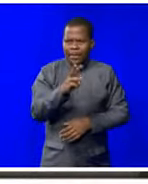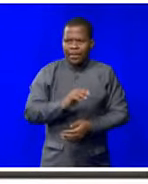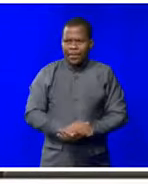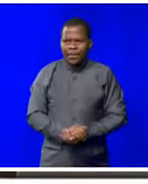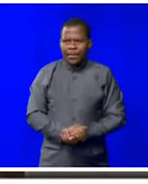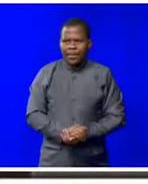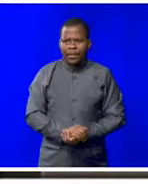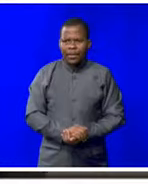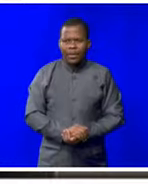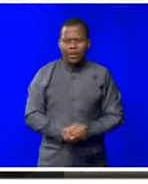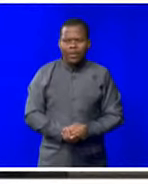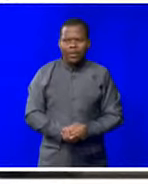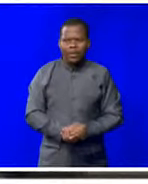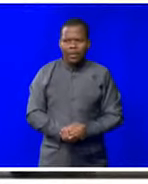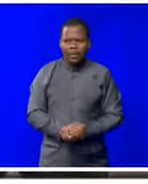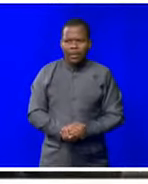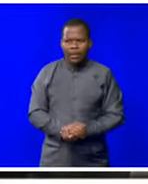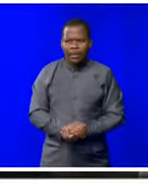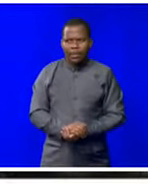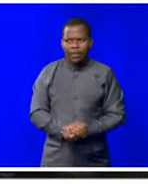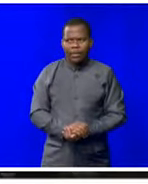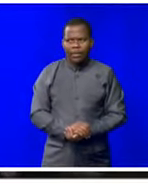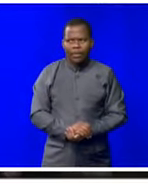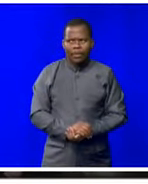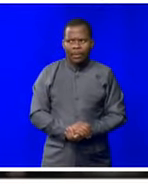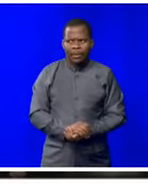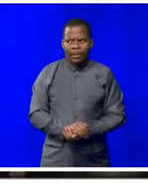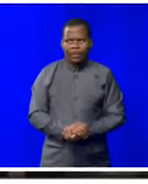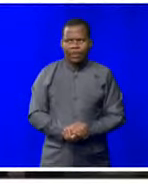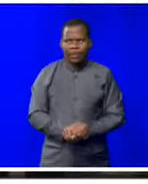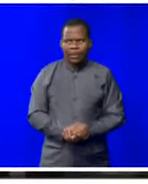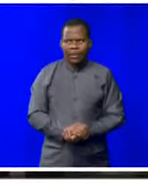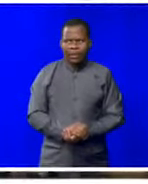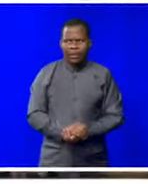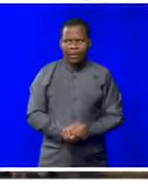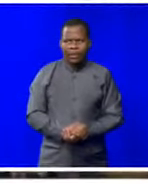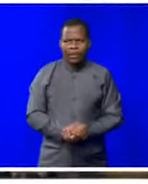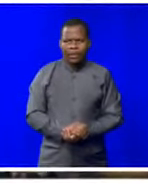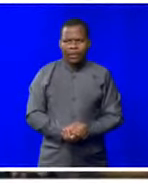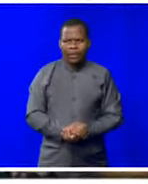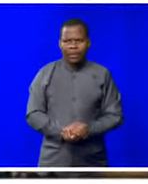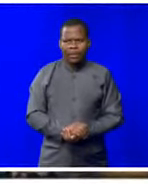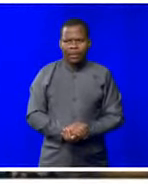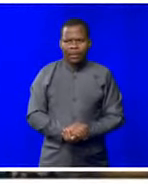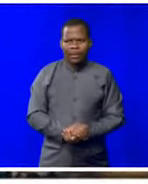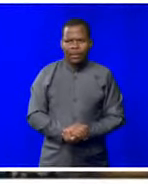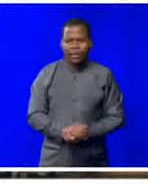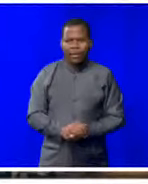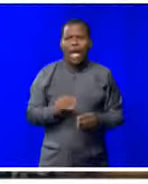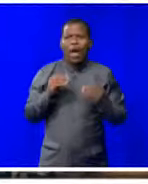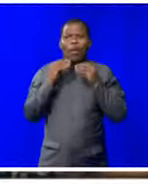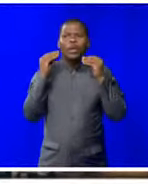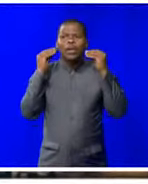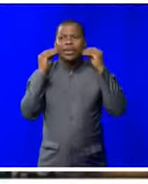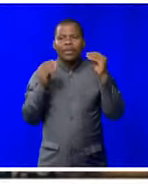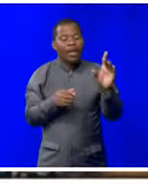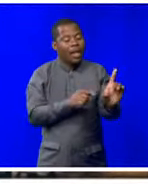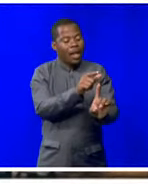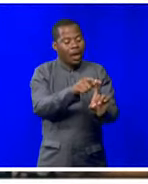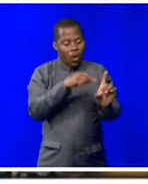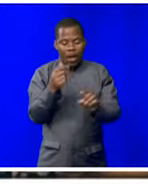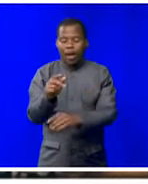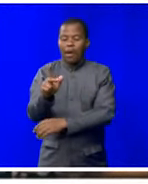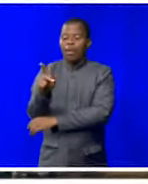crime. Reporting MKNM Sibus Muvashongwe at the Mountain View in Mbabane. A Mozambican national,